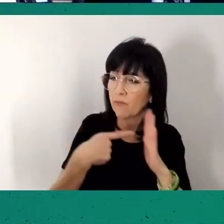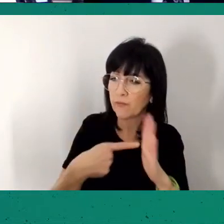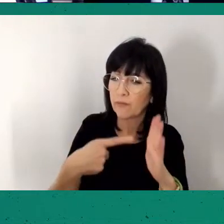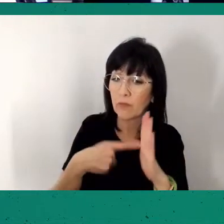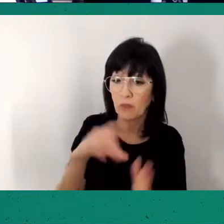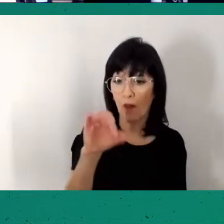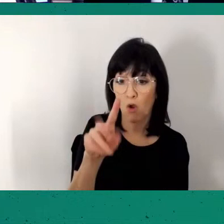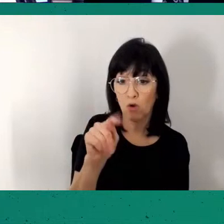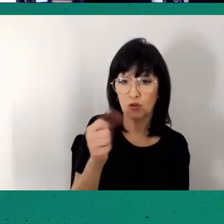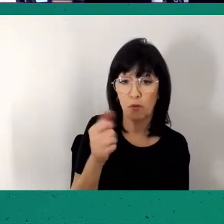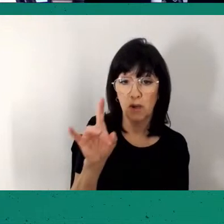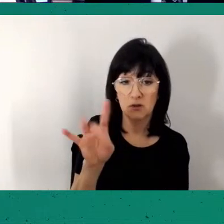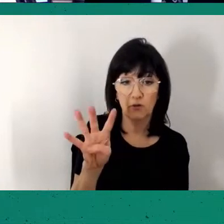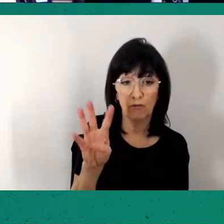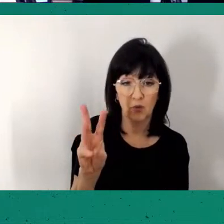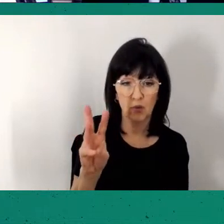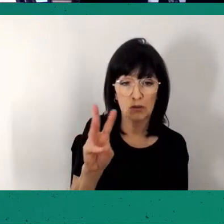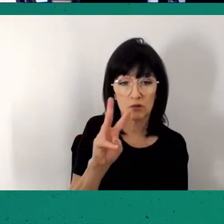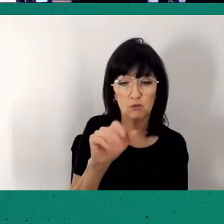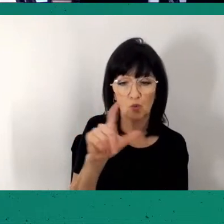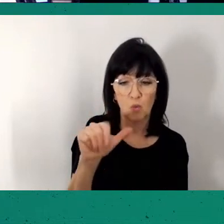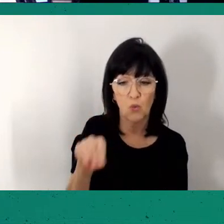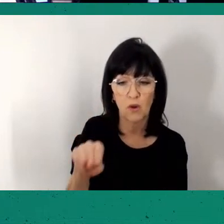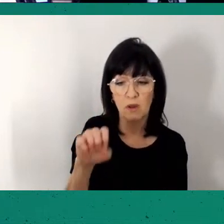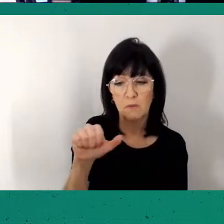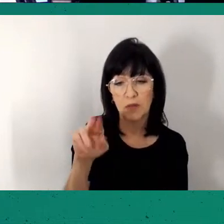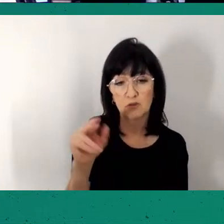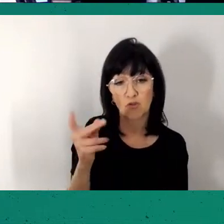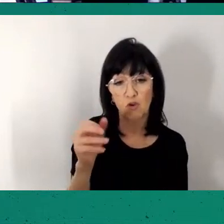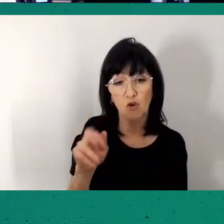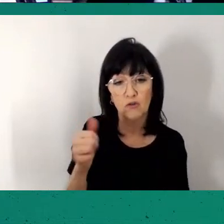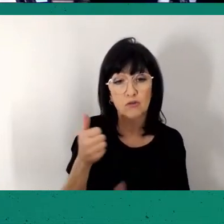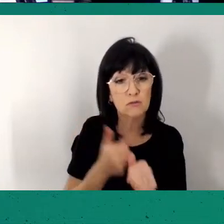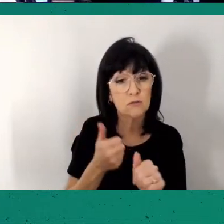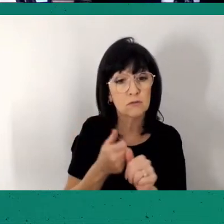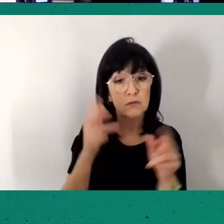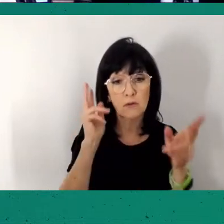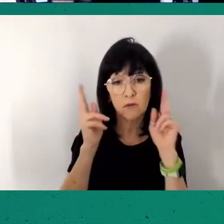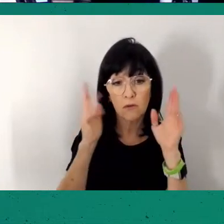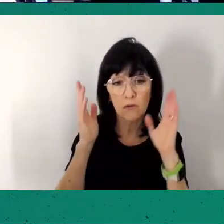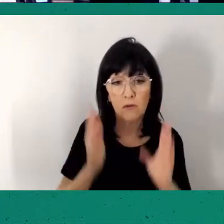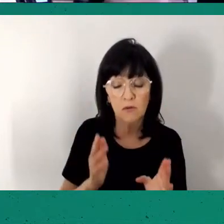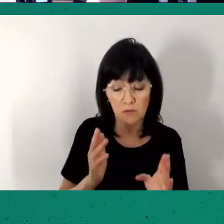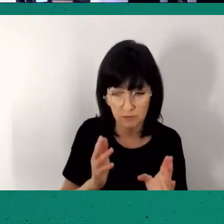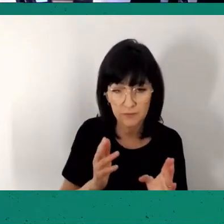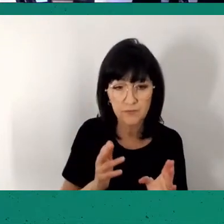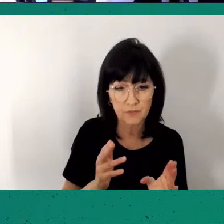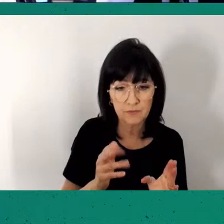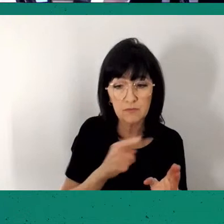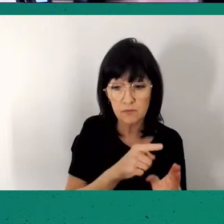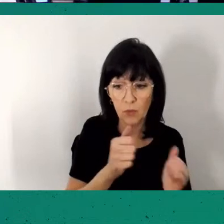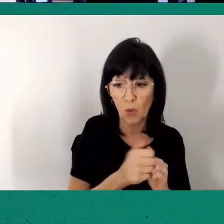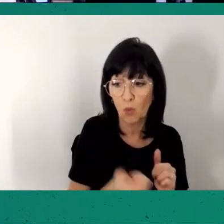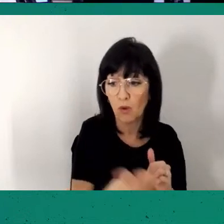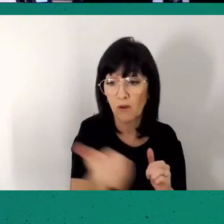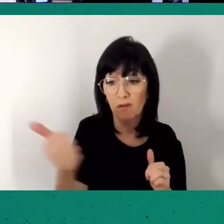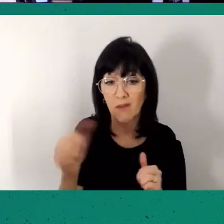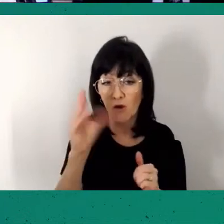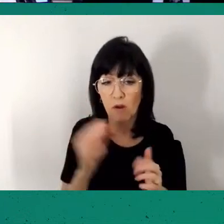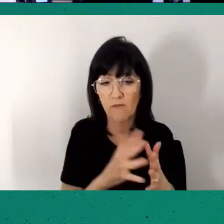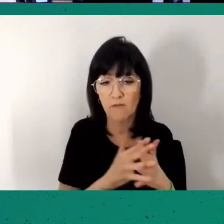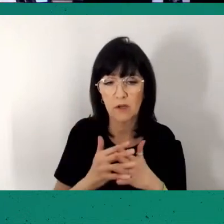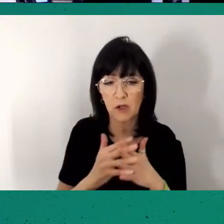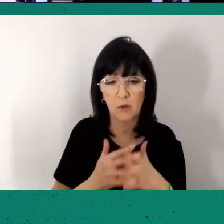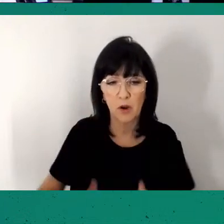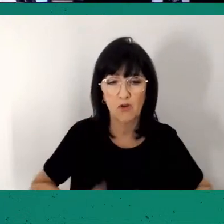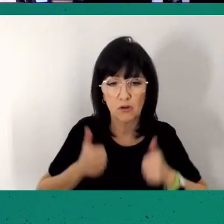October 1846, William Saunders, a barber, and other African American residents petitioned Wilmington City Council, quote,